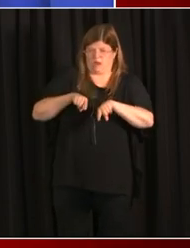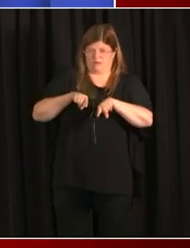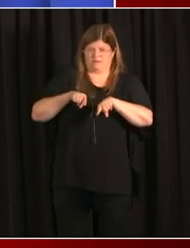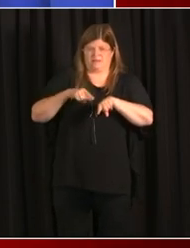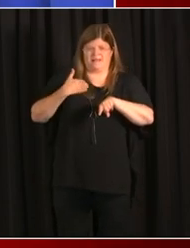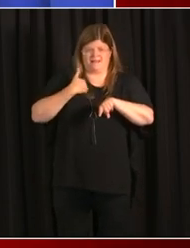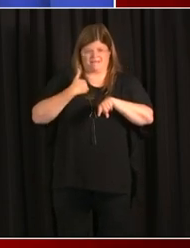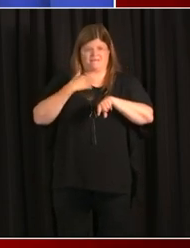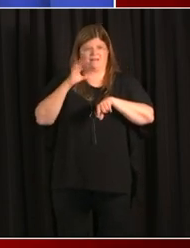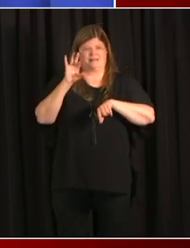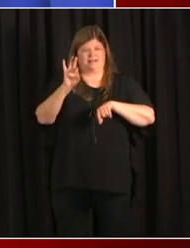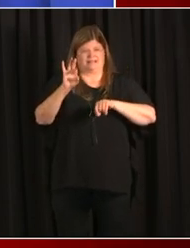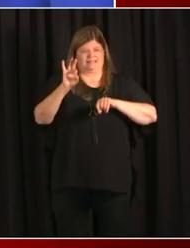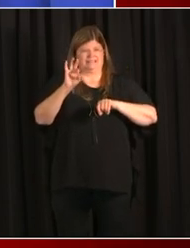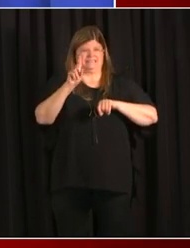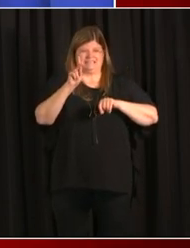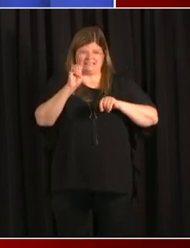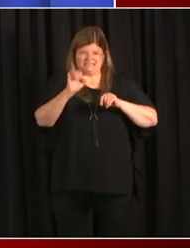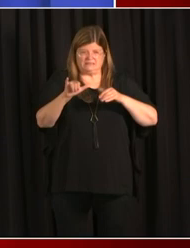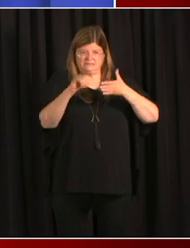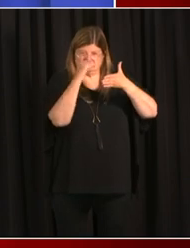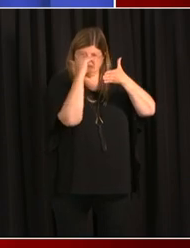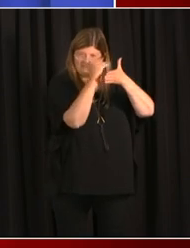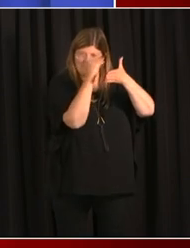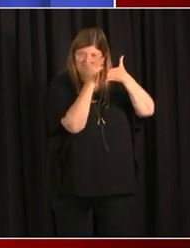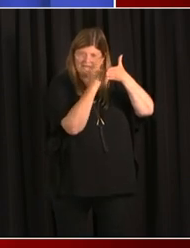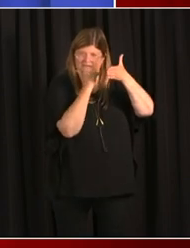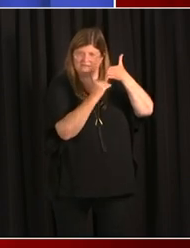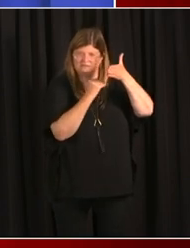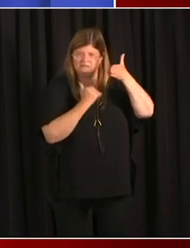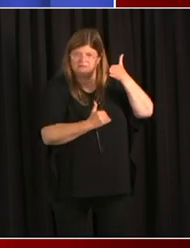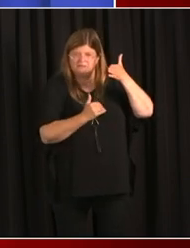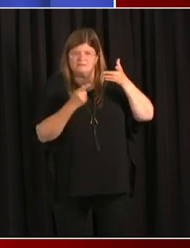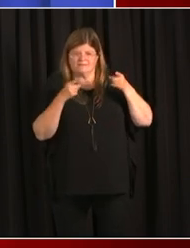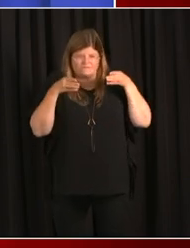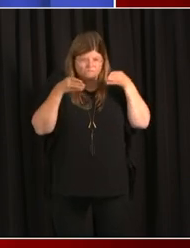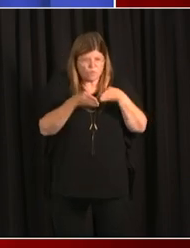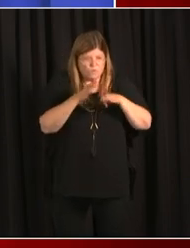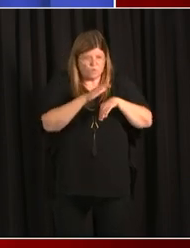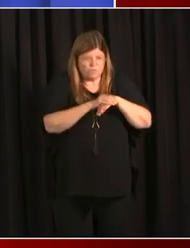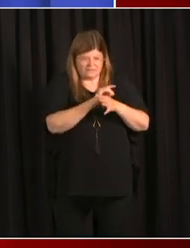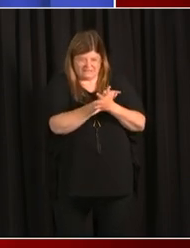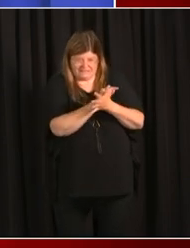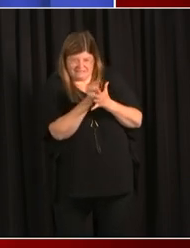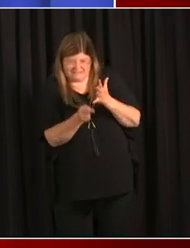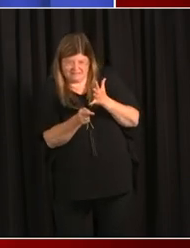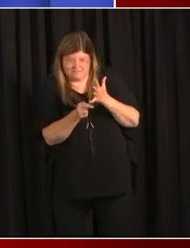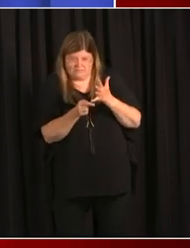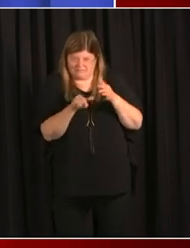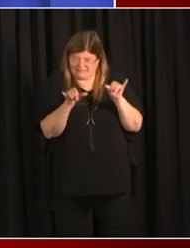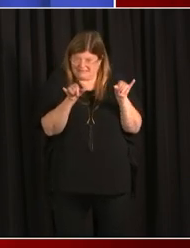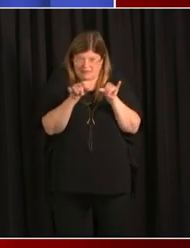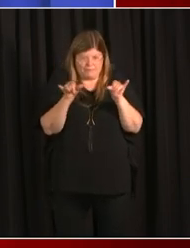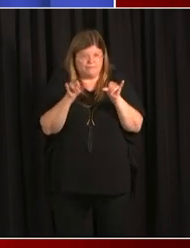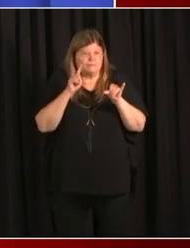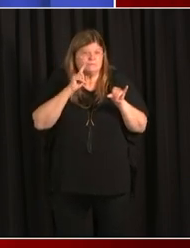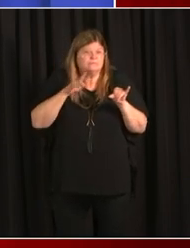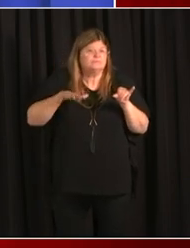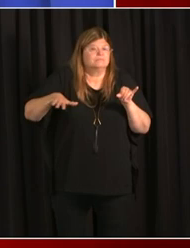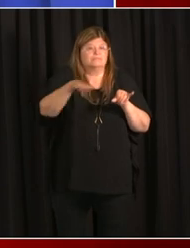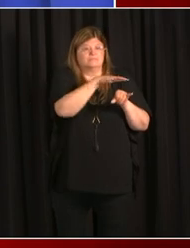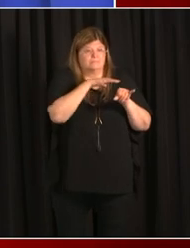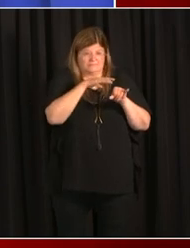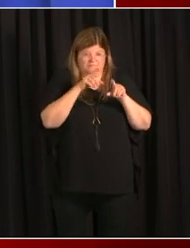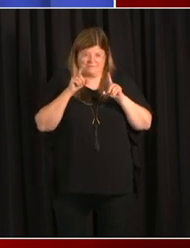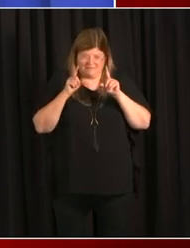9 key drivers of health inequities that we focus on, and they are essentially the same for any health